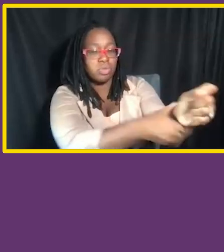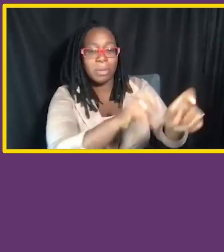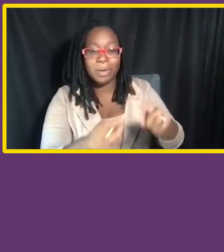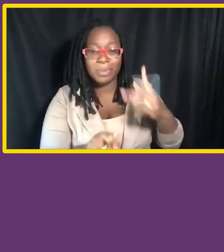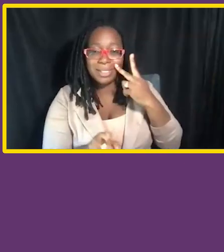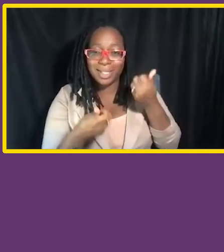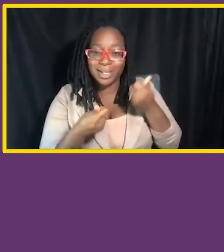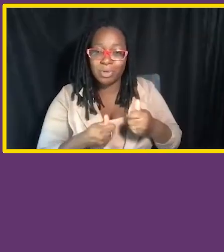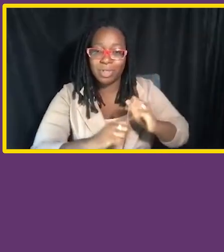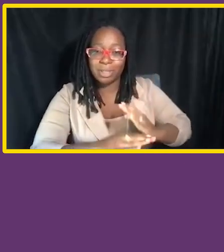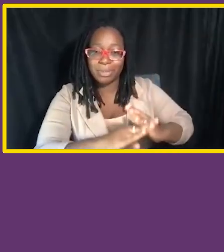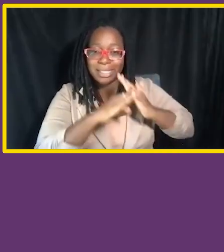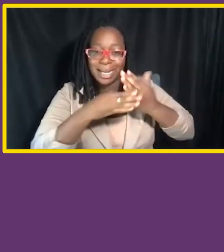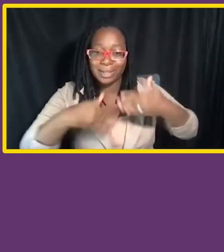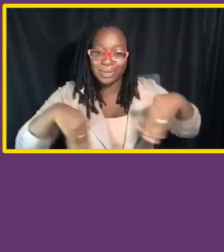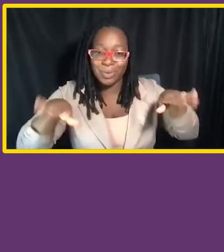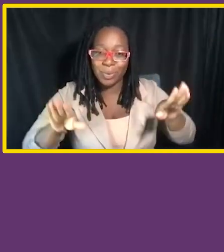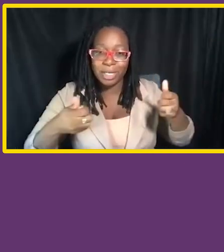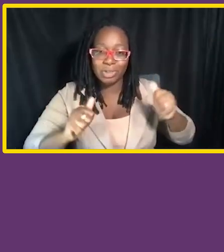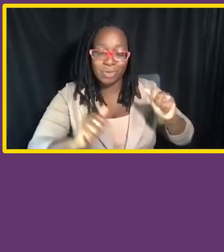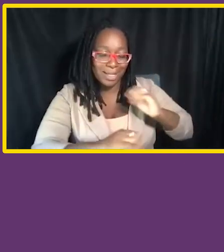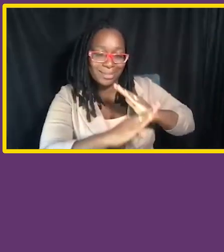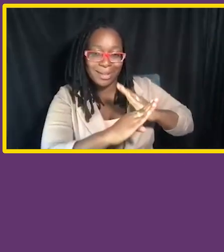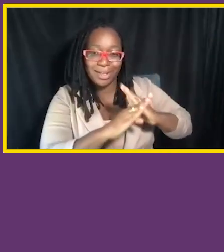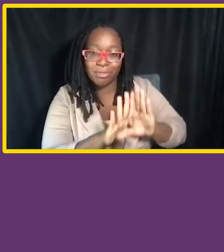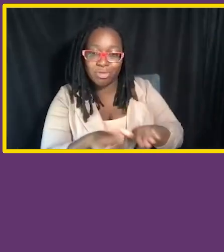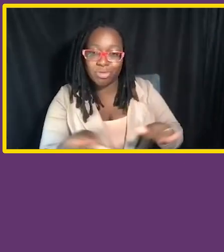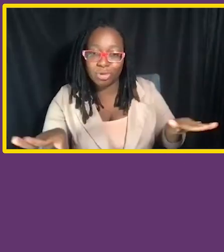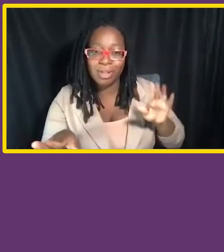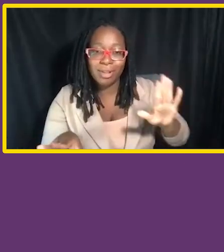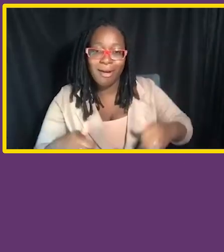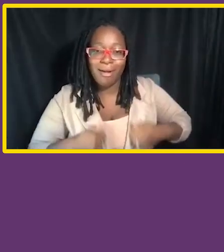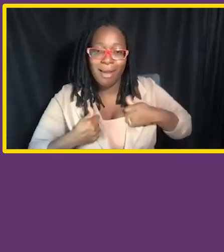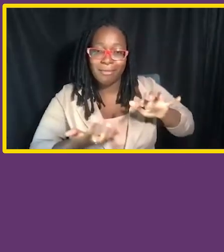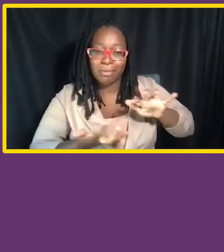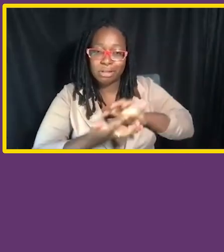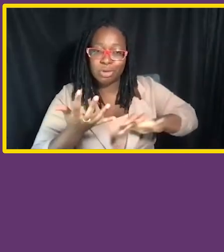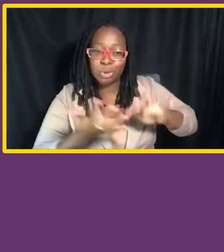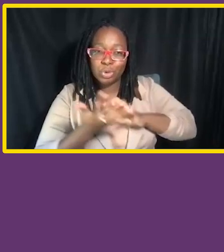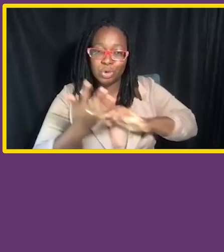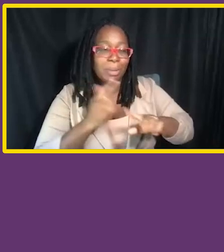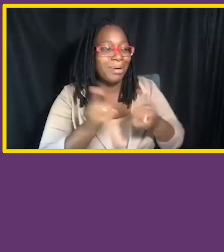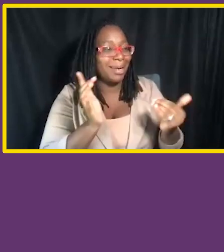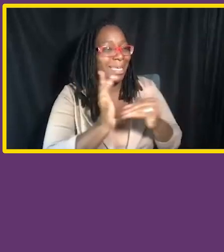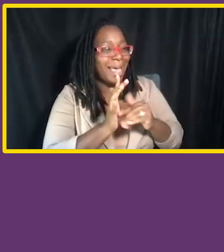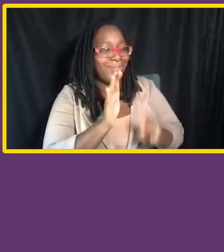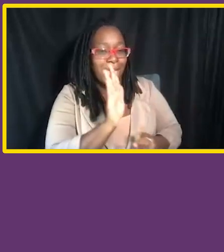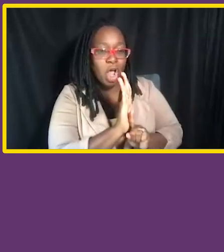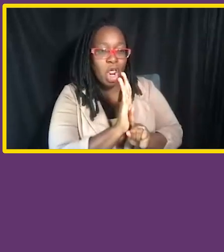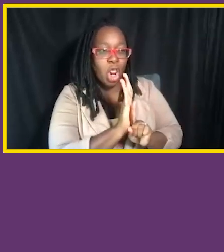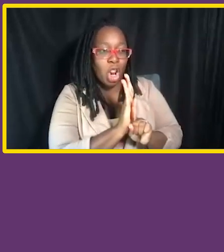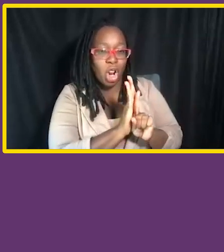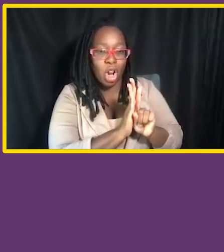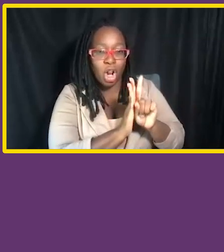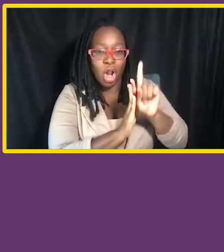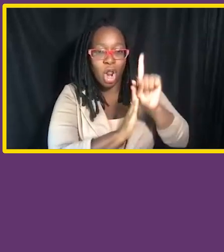fluttering and urging the winds of reason into the confusion of their lives. They sprouted like young weeds, but she could not shield their growth